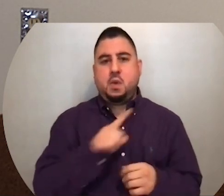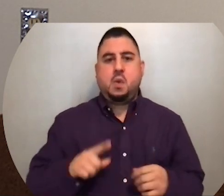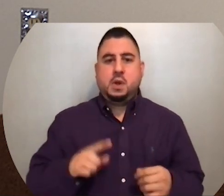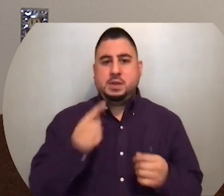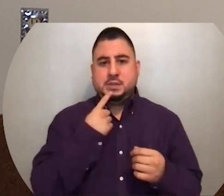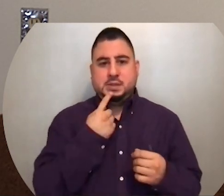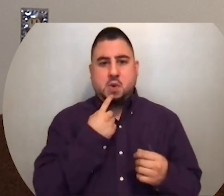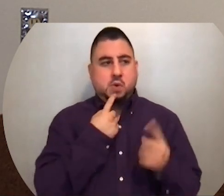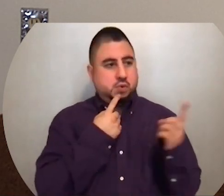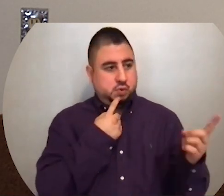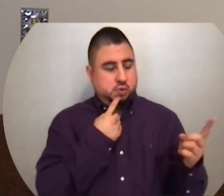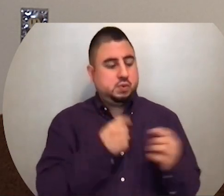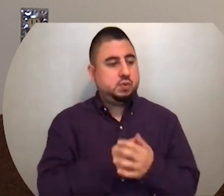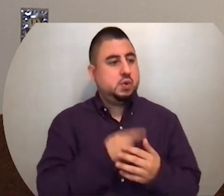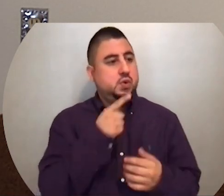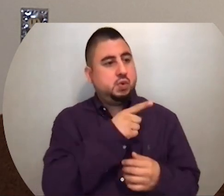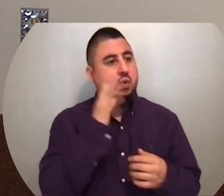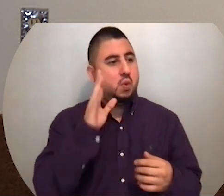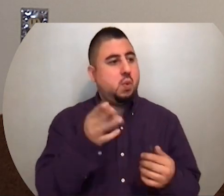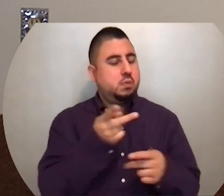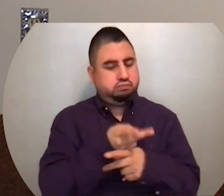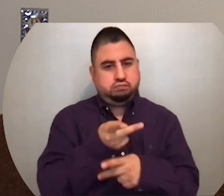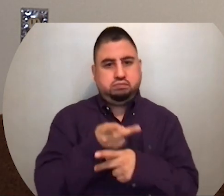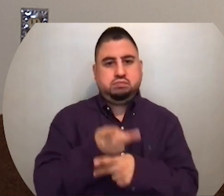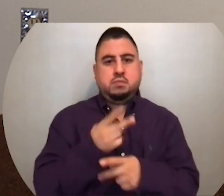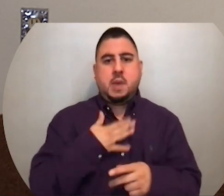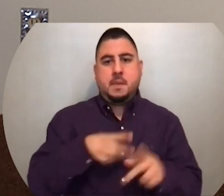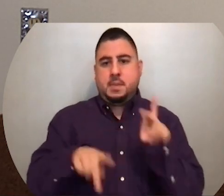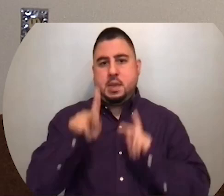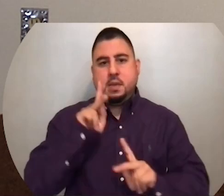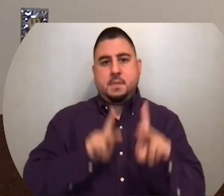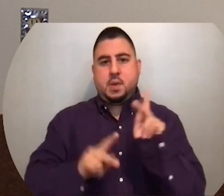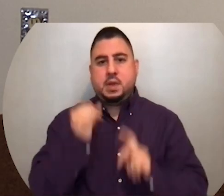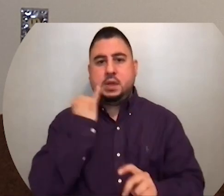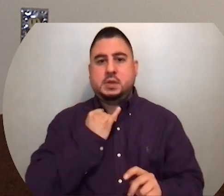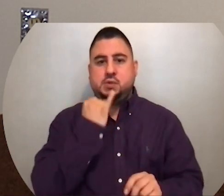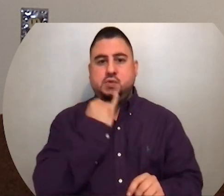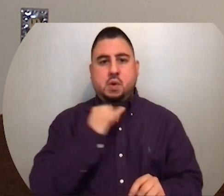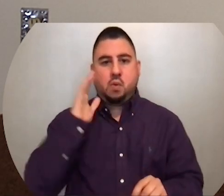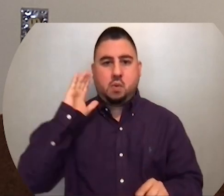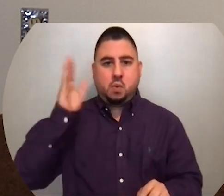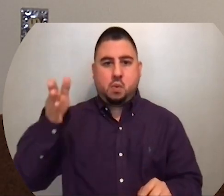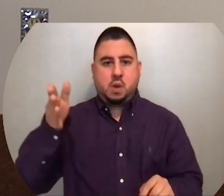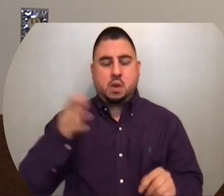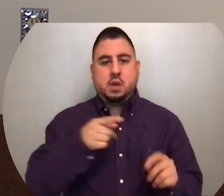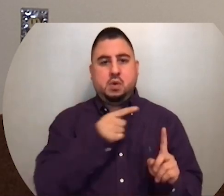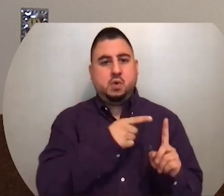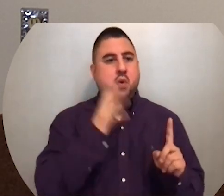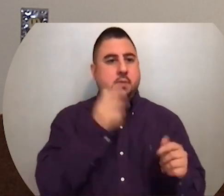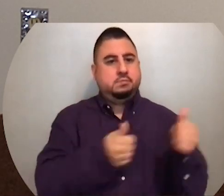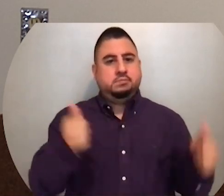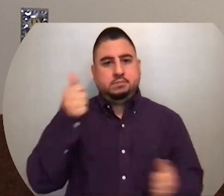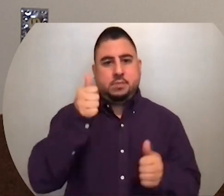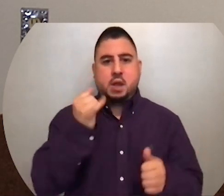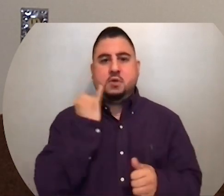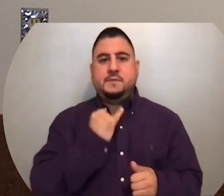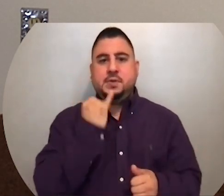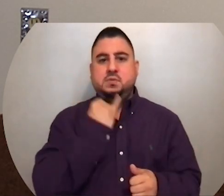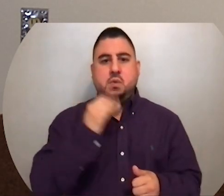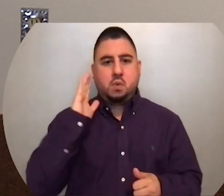said to you, 'You shall shepherd my people Israel, and shall be commander of